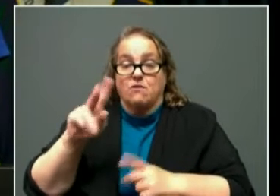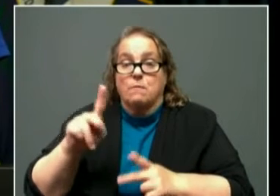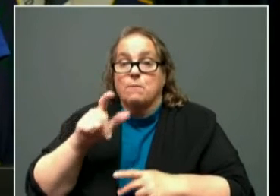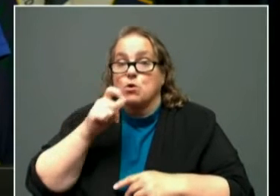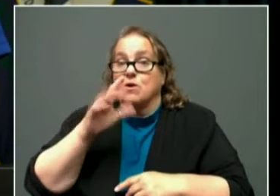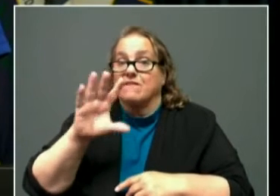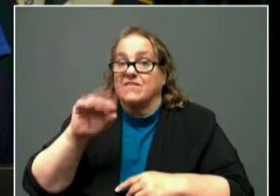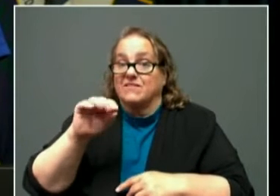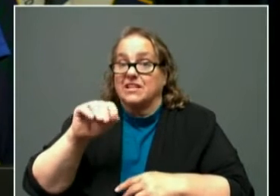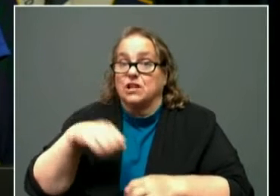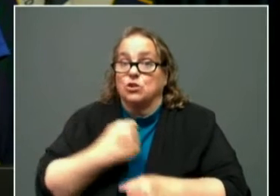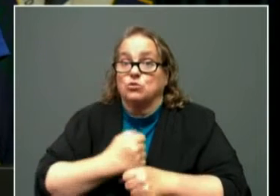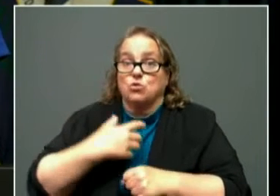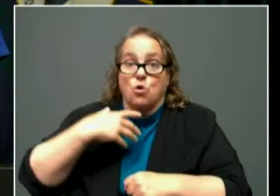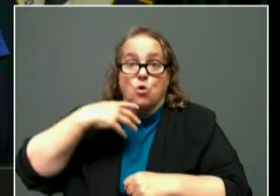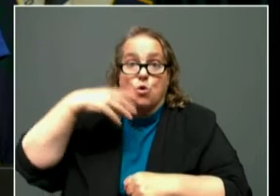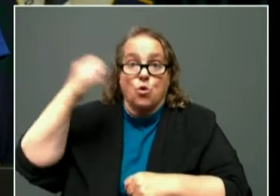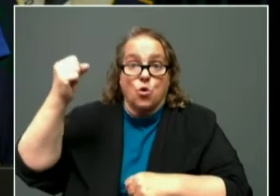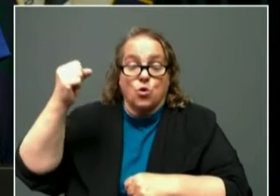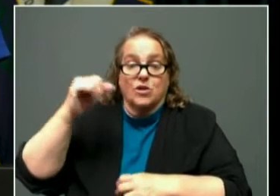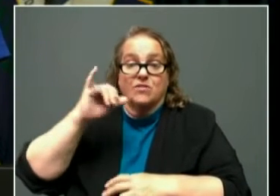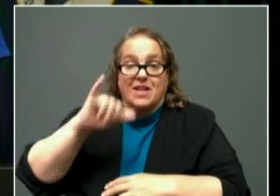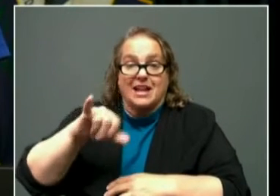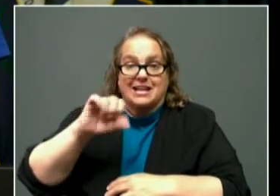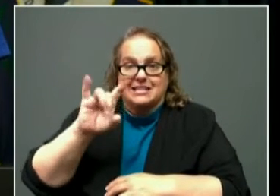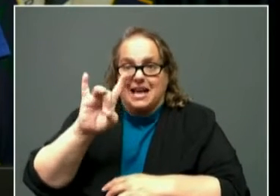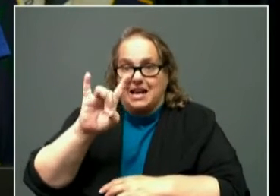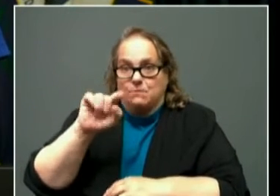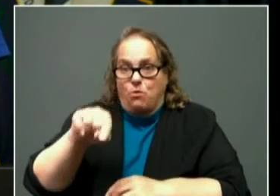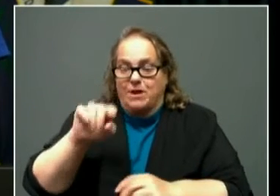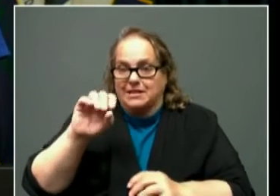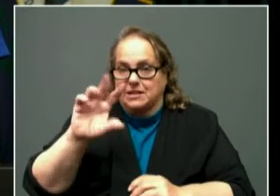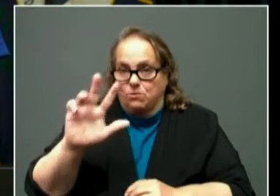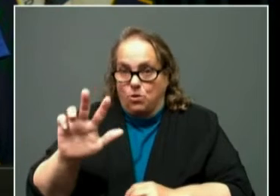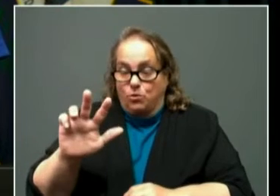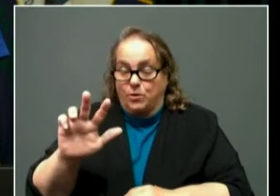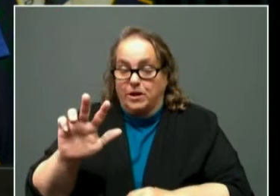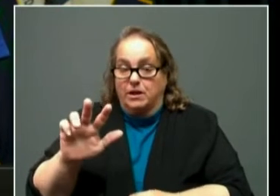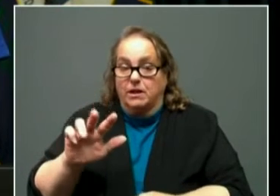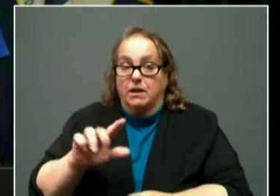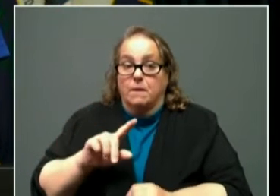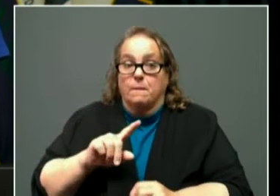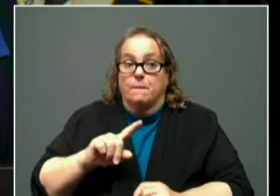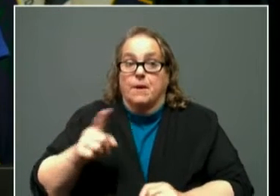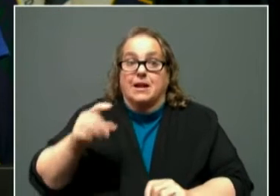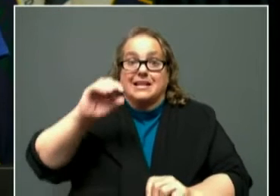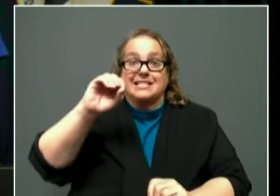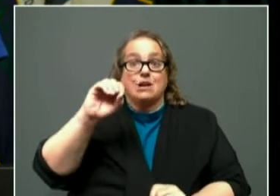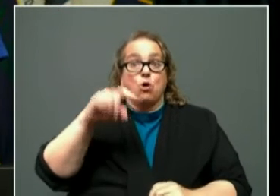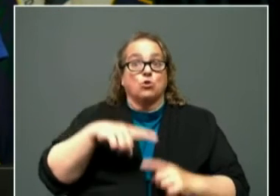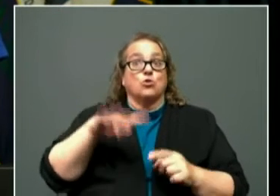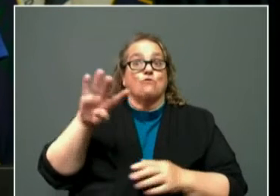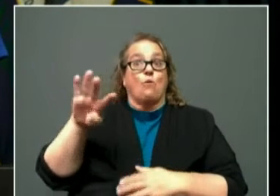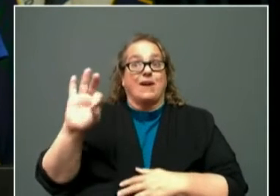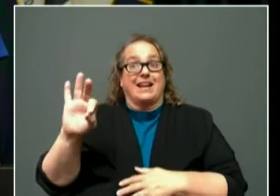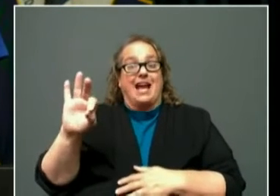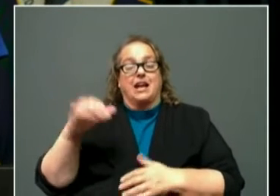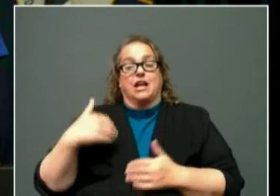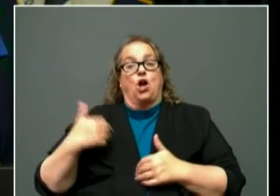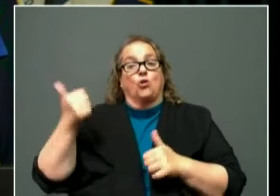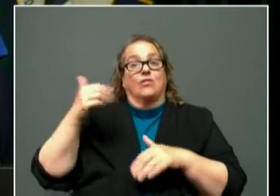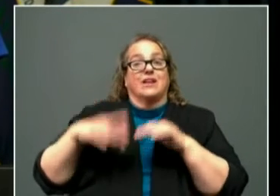and older. That is 8.03, but 0 to 49 years, in other words, younger than 50,